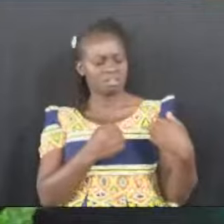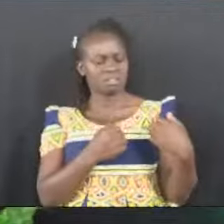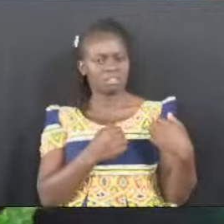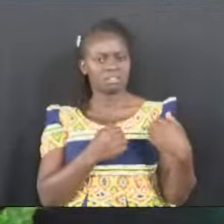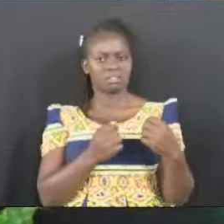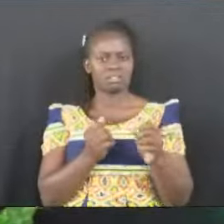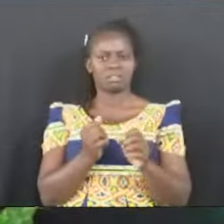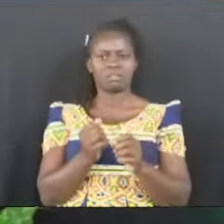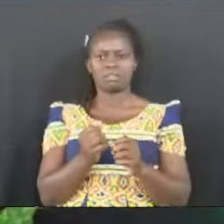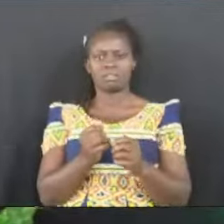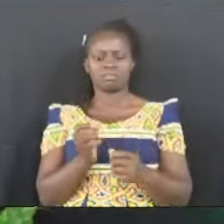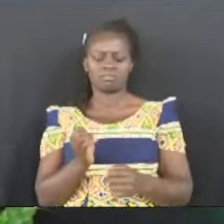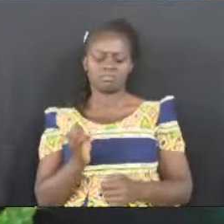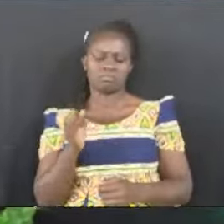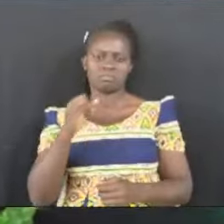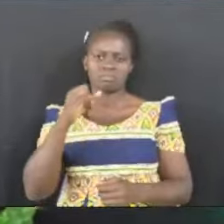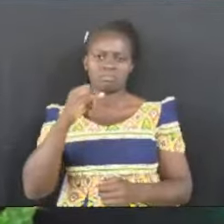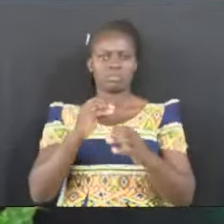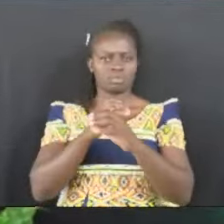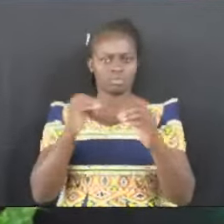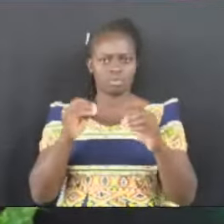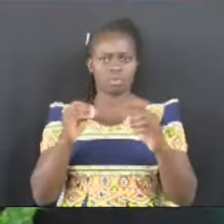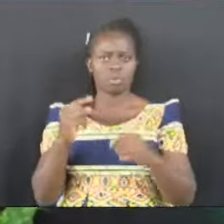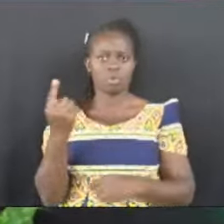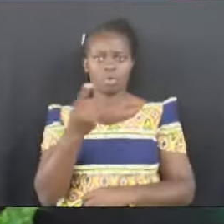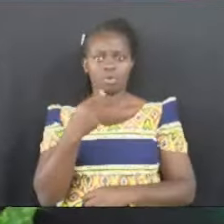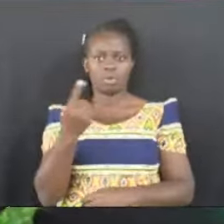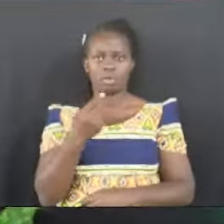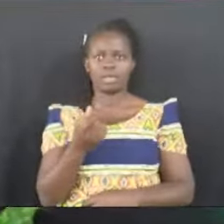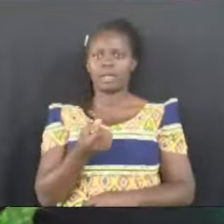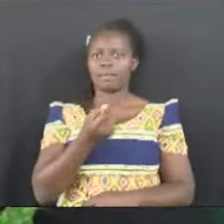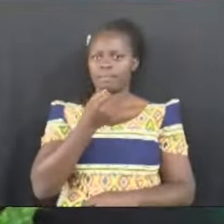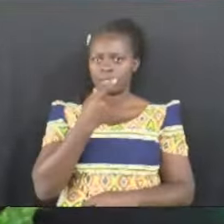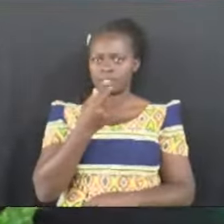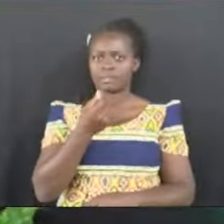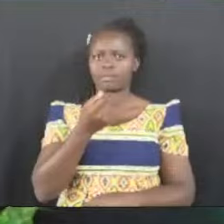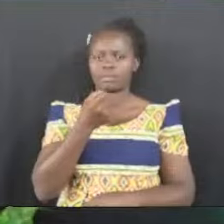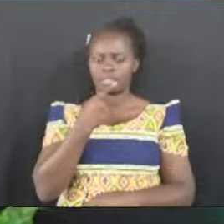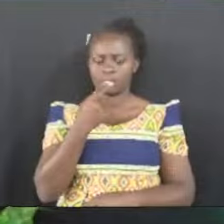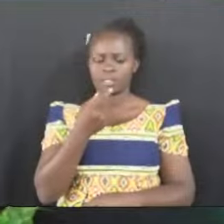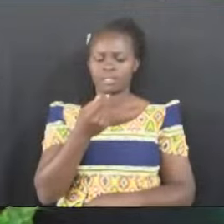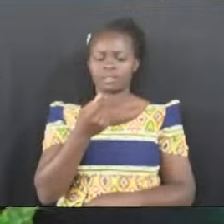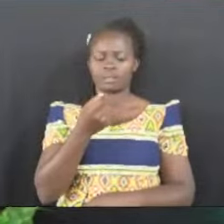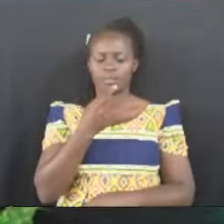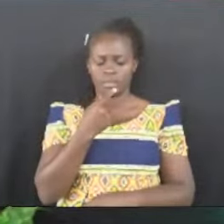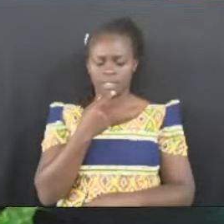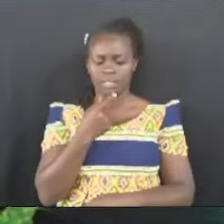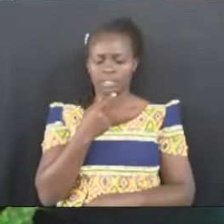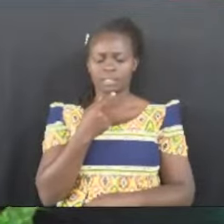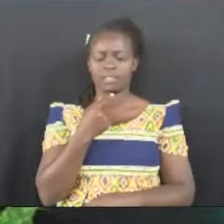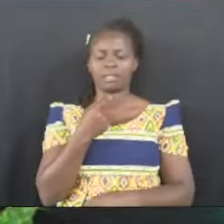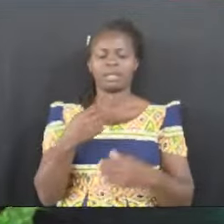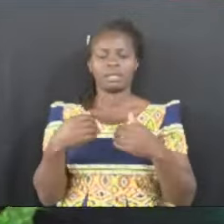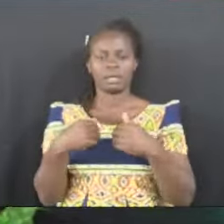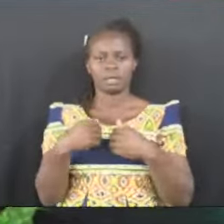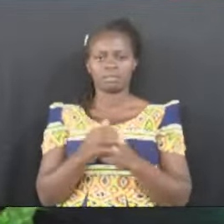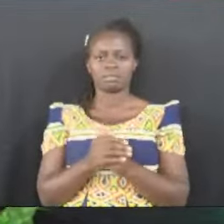In any event, the Lord really made a miracle because it could have been fatal.